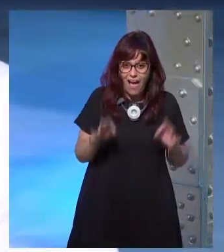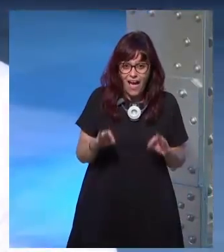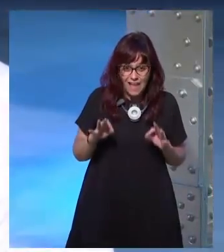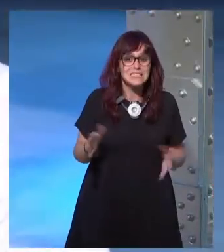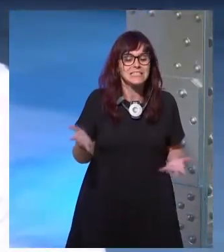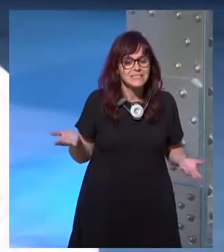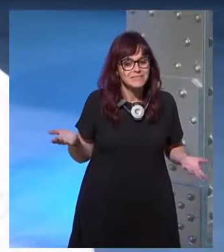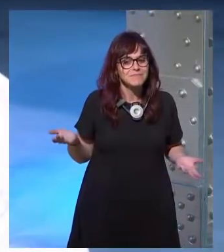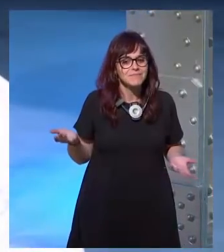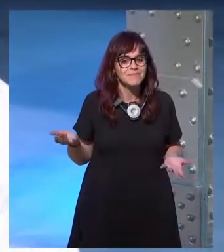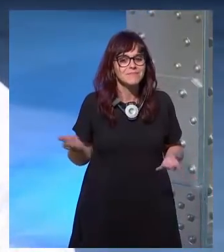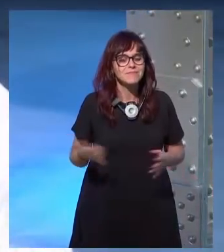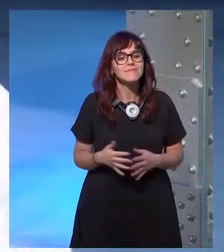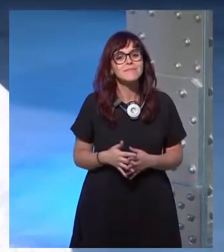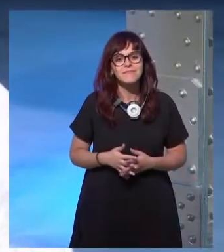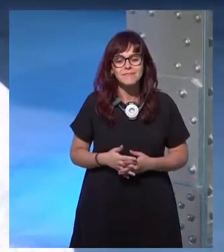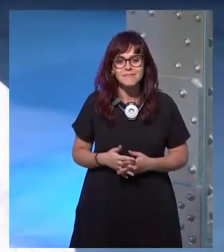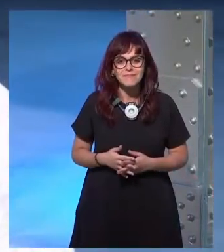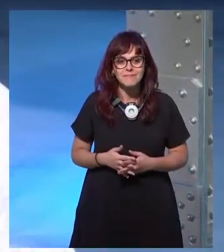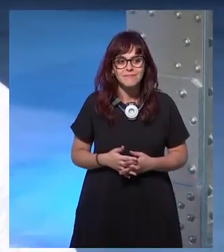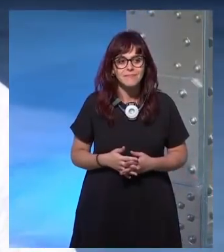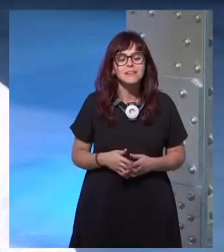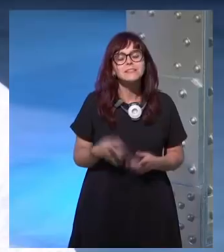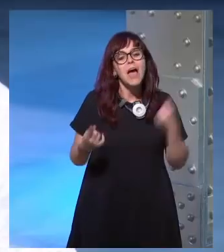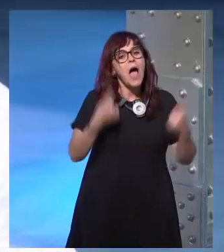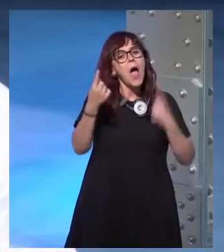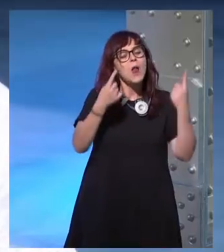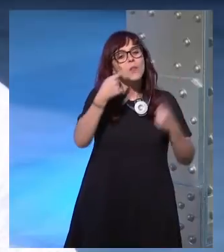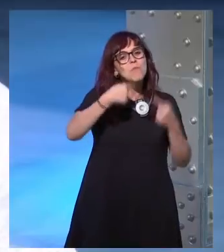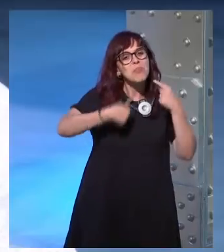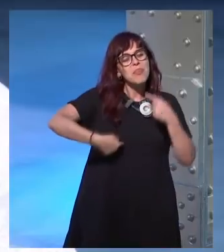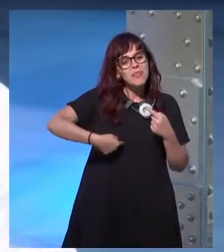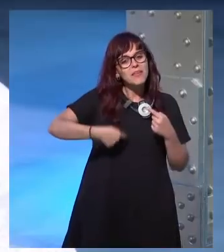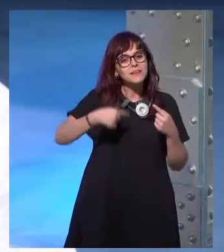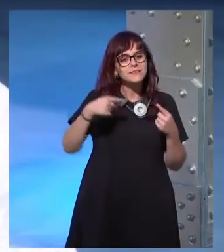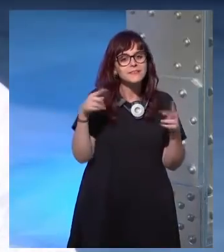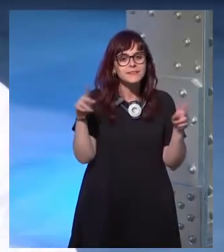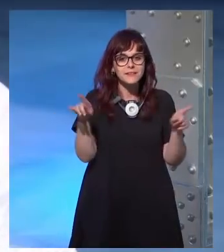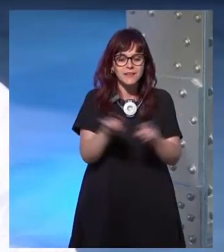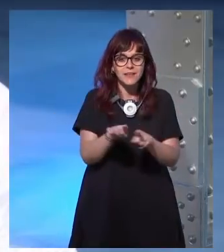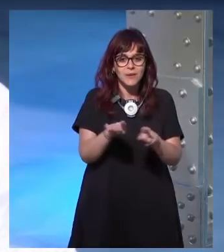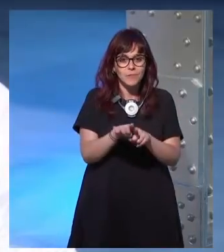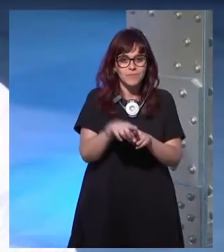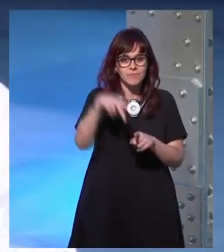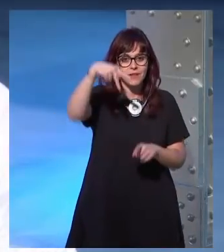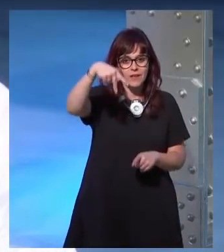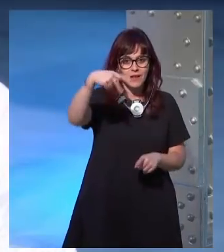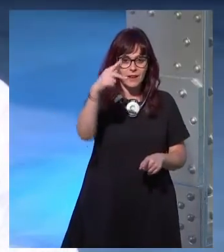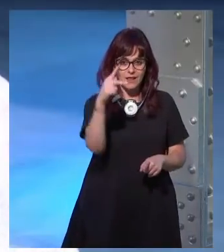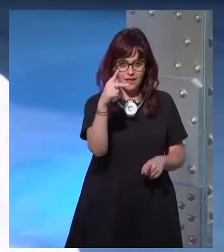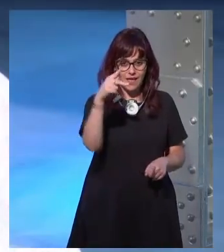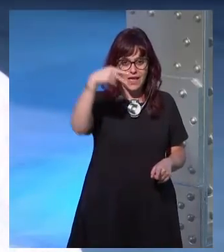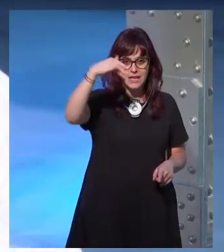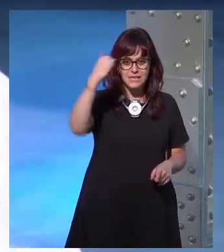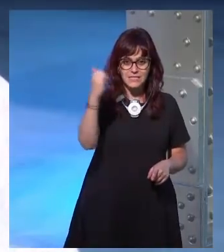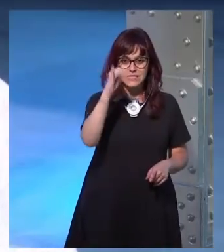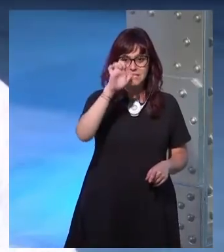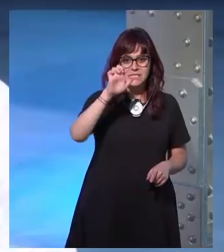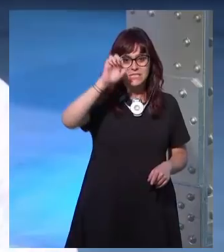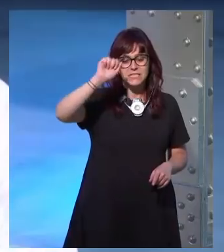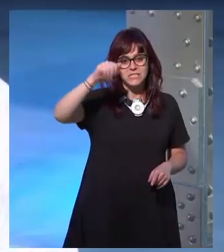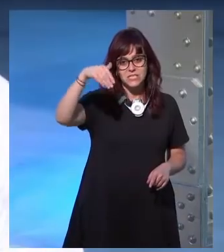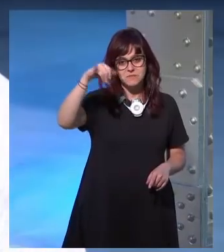is N.K. Jemisin winning the last 2 years in a row like payback for Sad Puppies? I'm like, no, she's just that fucking good. Have you read those books? They're